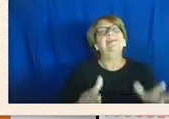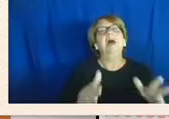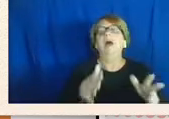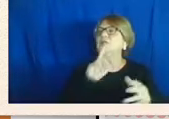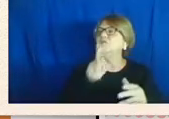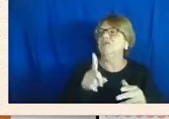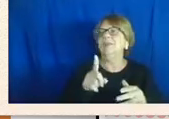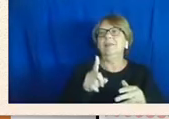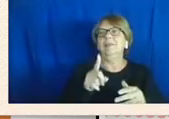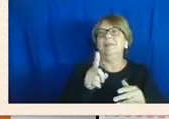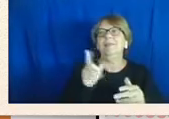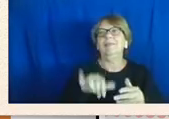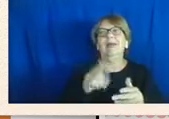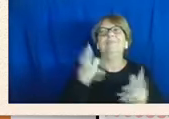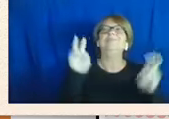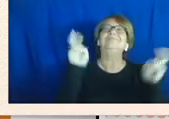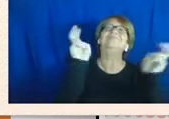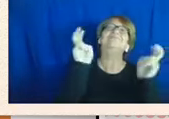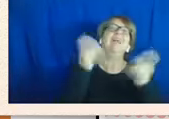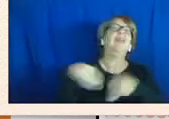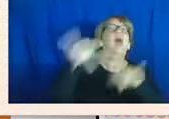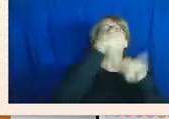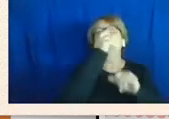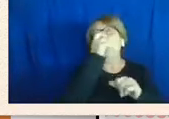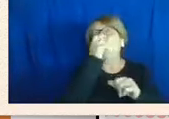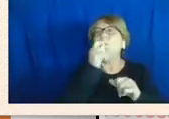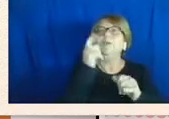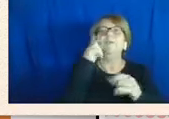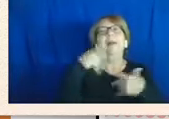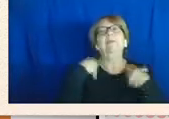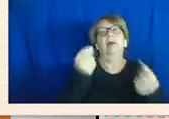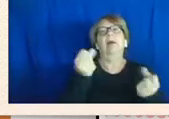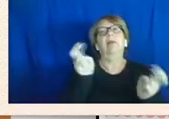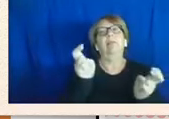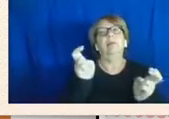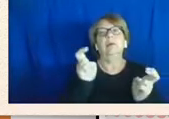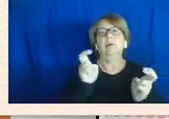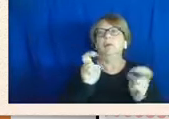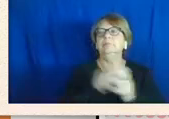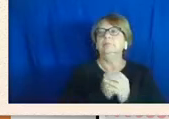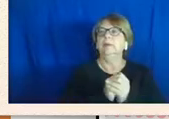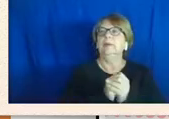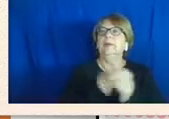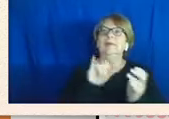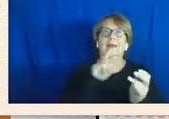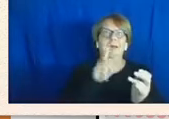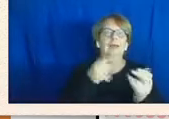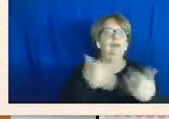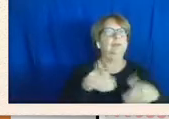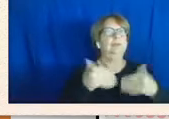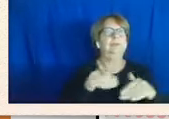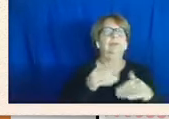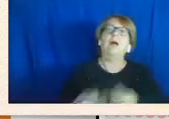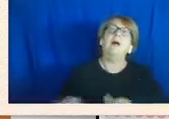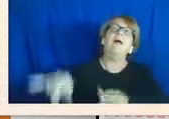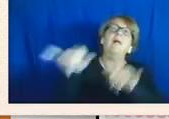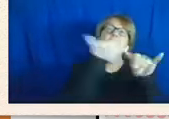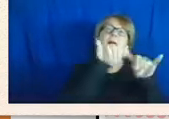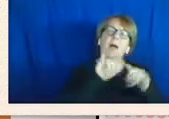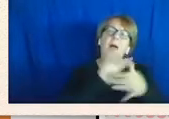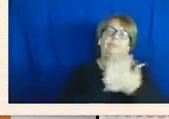if you will, of mental health disorders. Taken as a group, it is an extremely common set of problems.